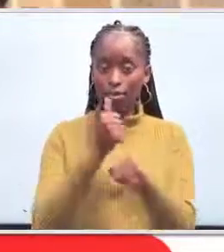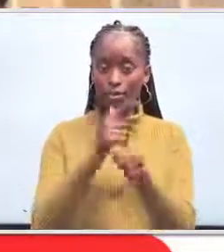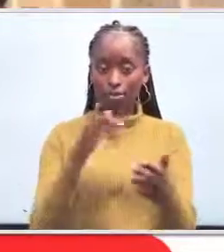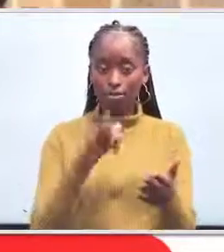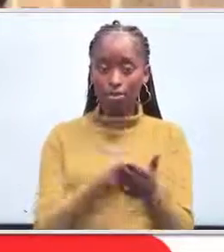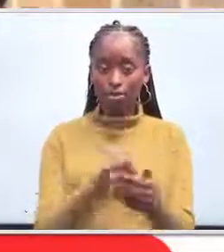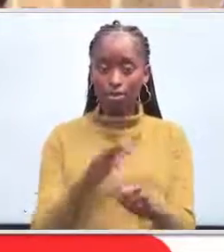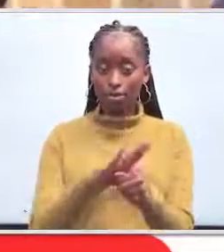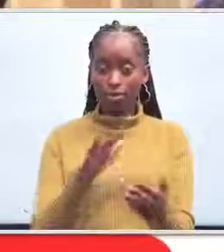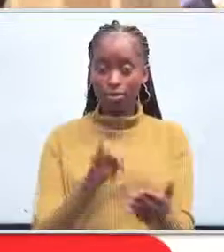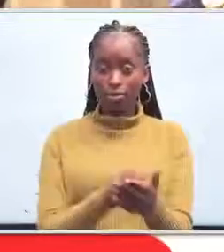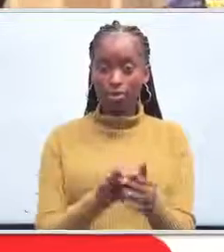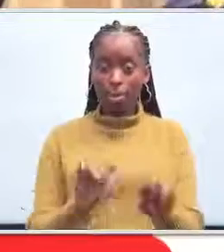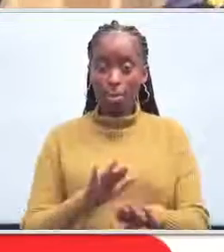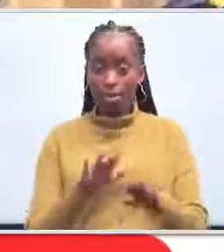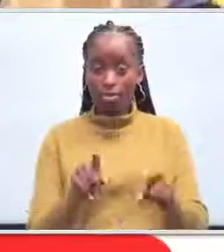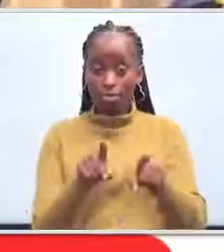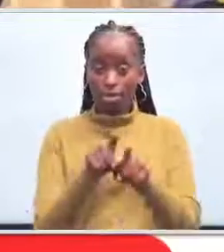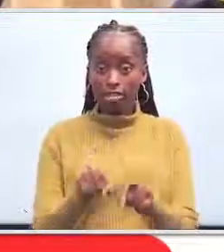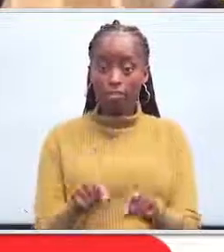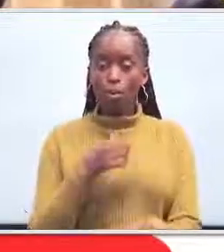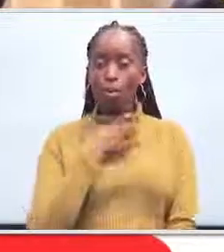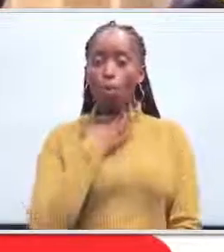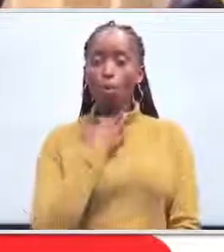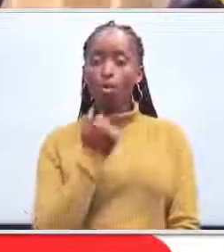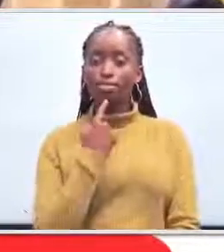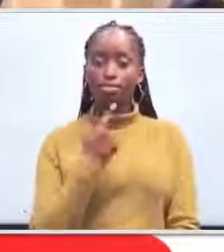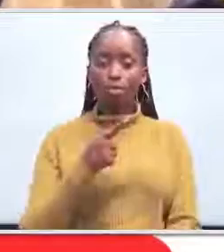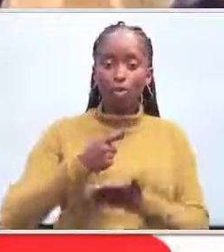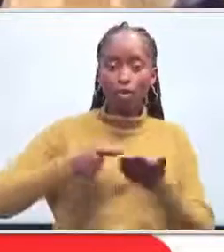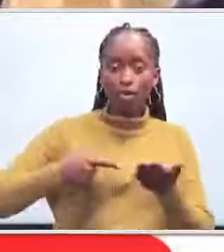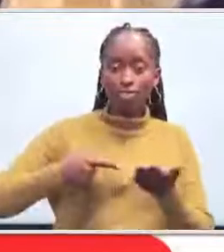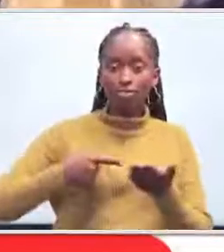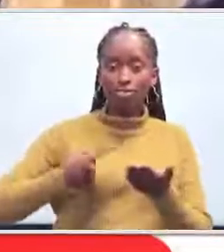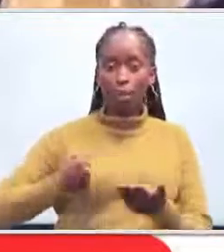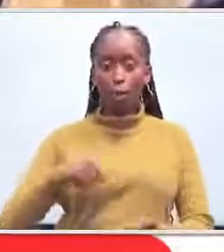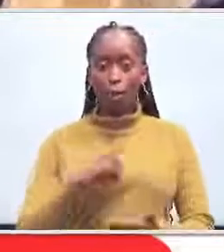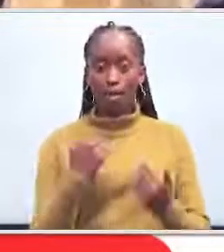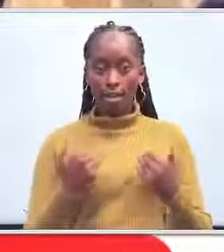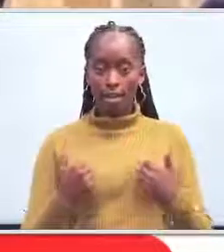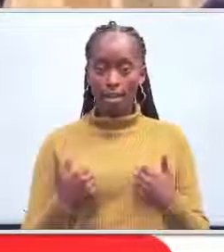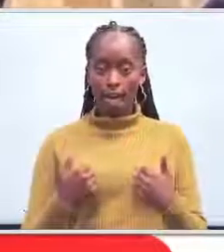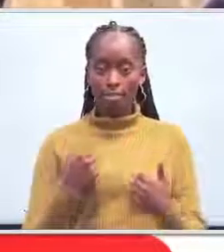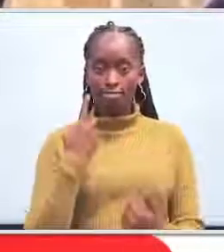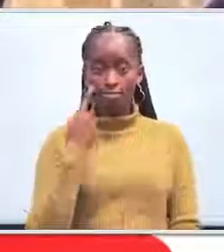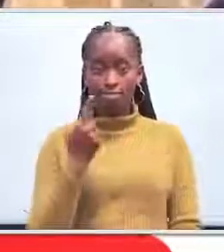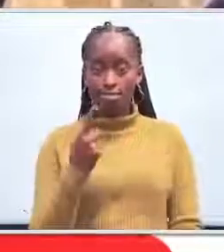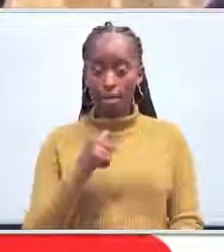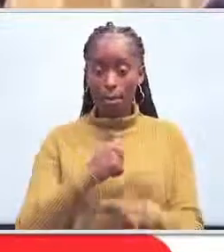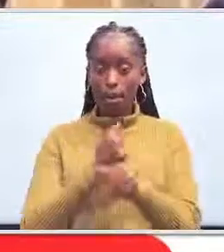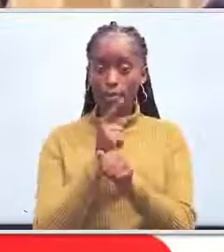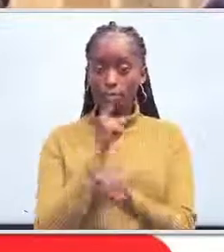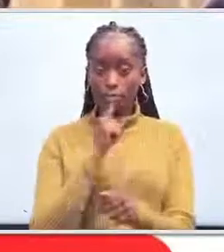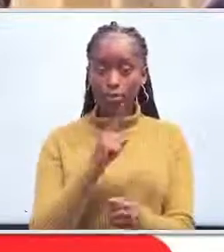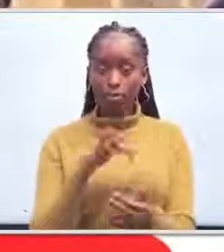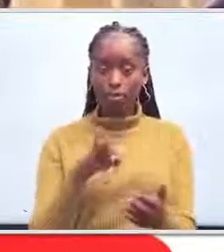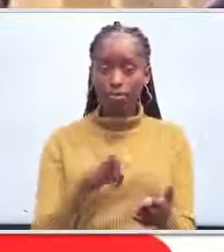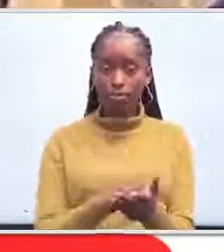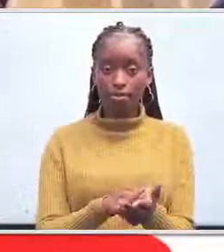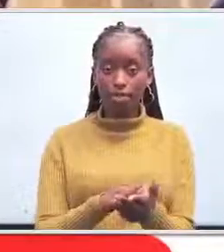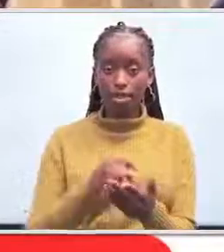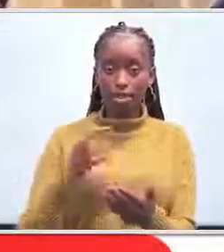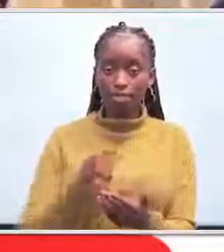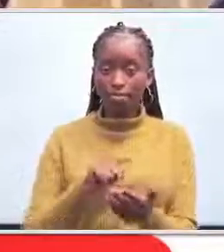ablaze. I would also like to say, that we have endeavored to make sure that the crackdown